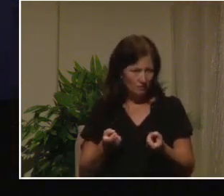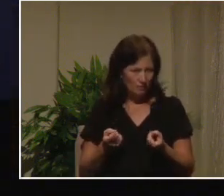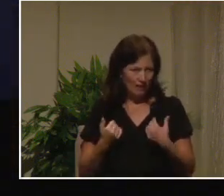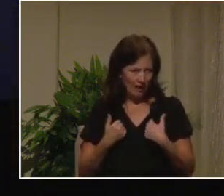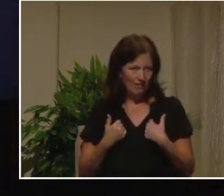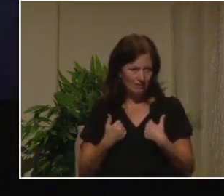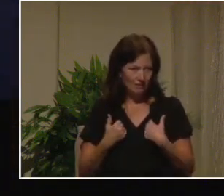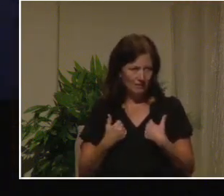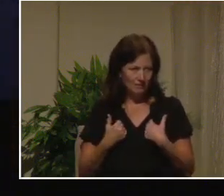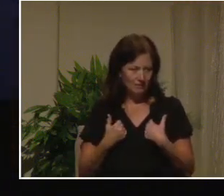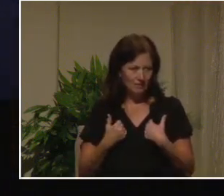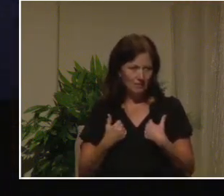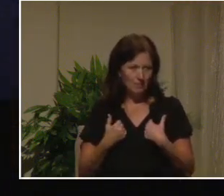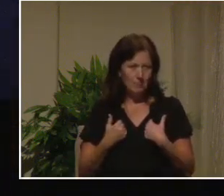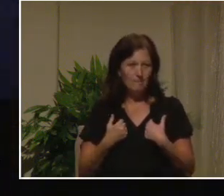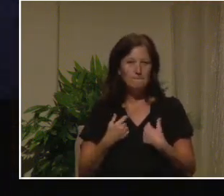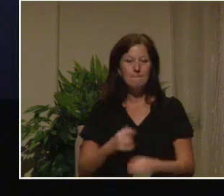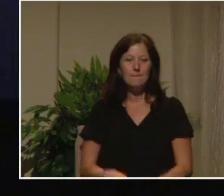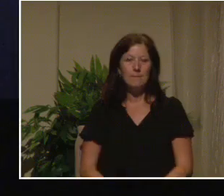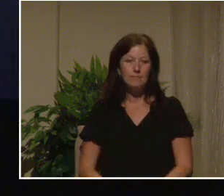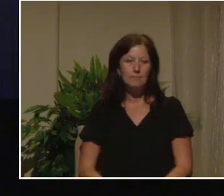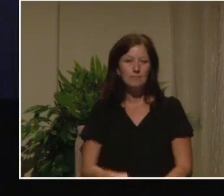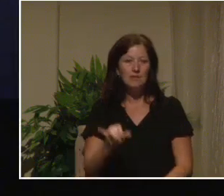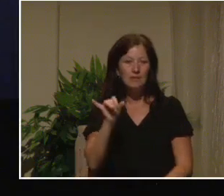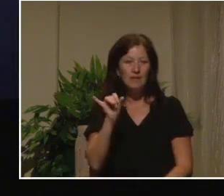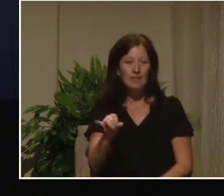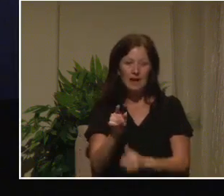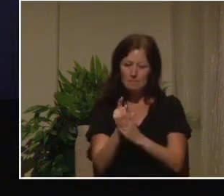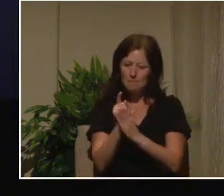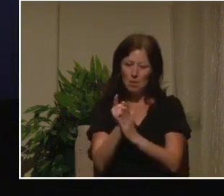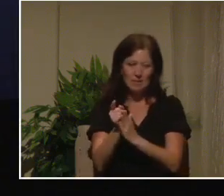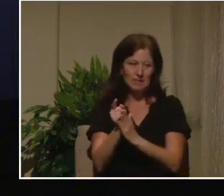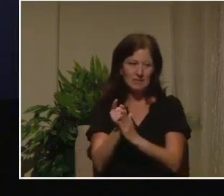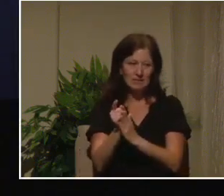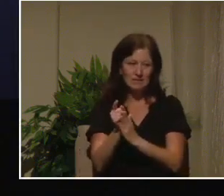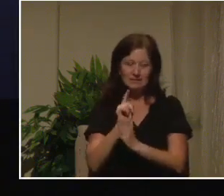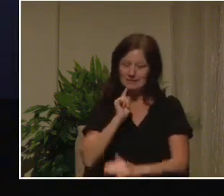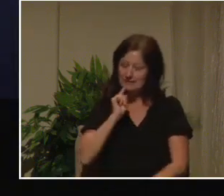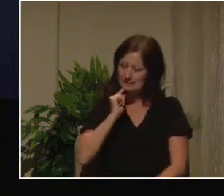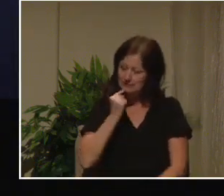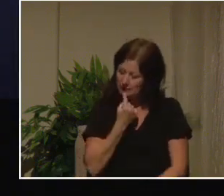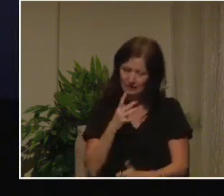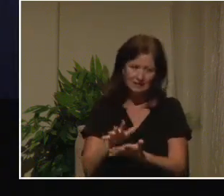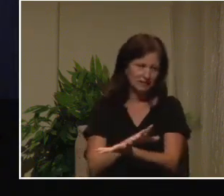But in this moment of utter assured destruction,